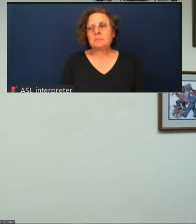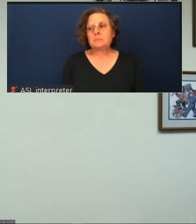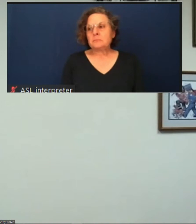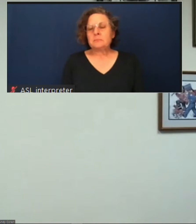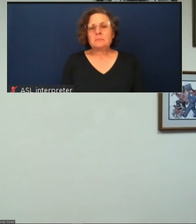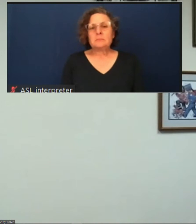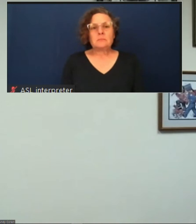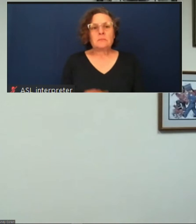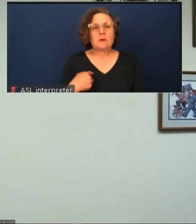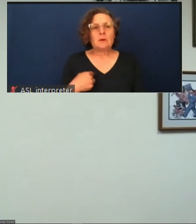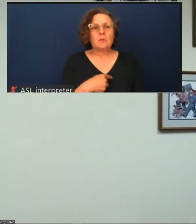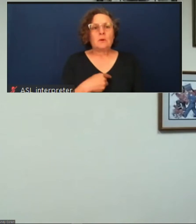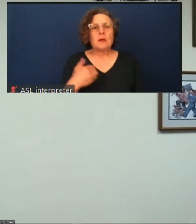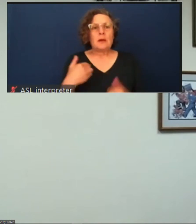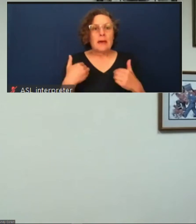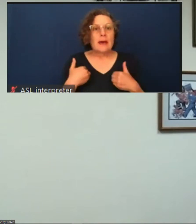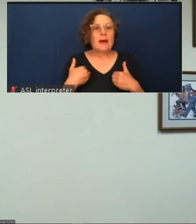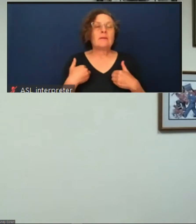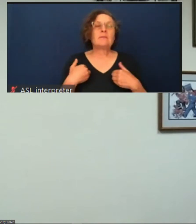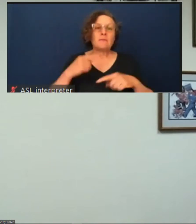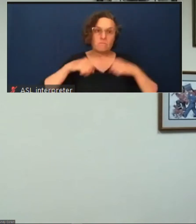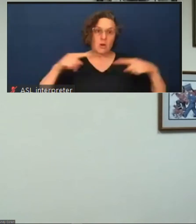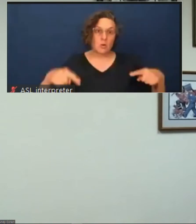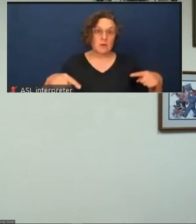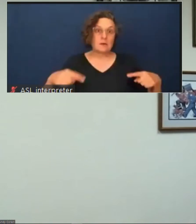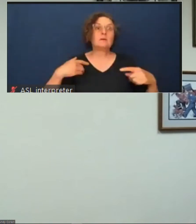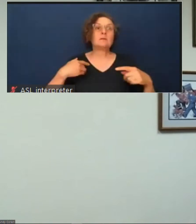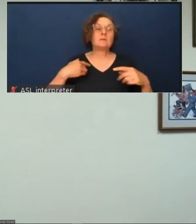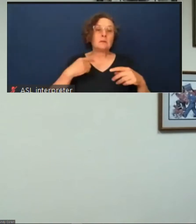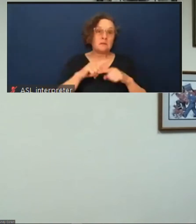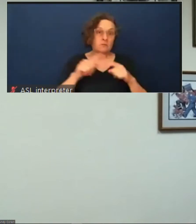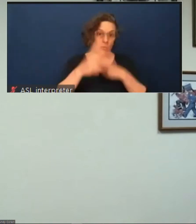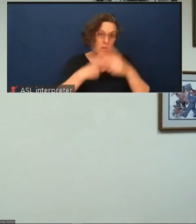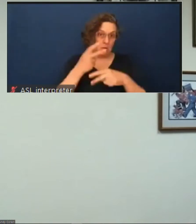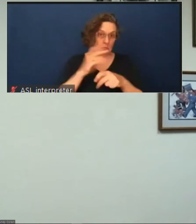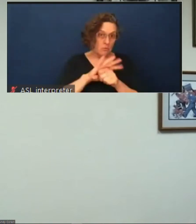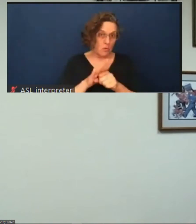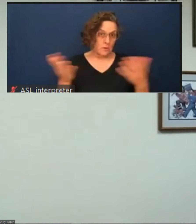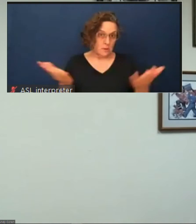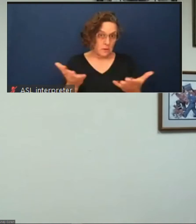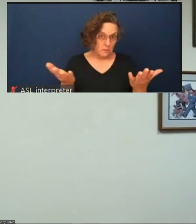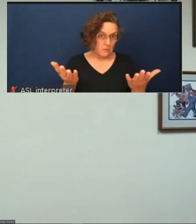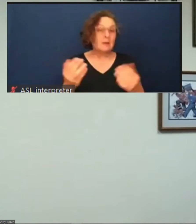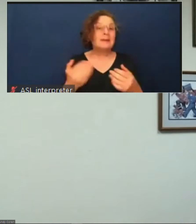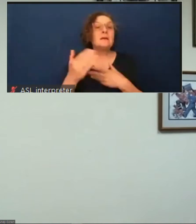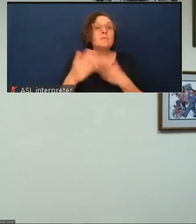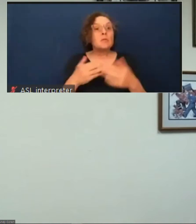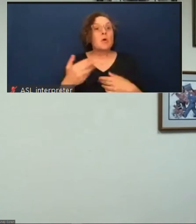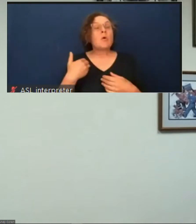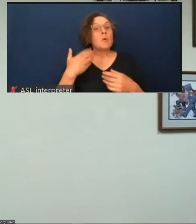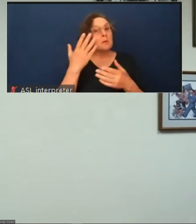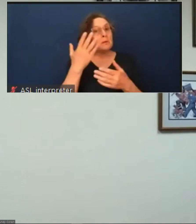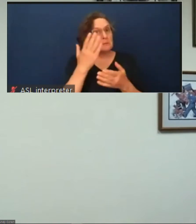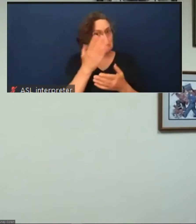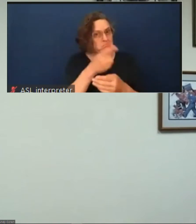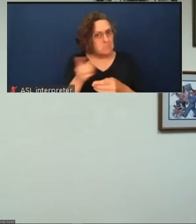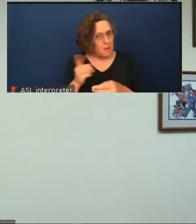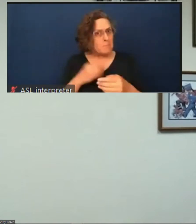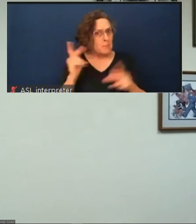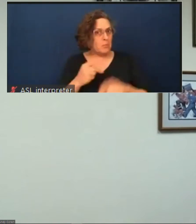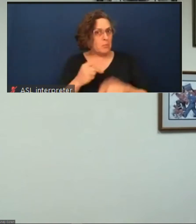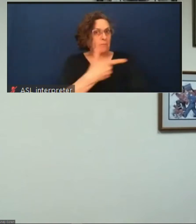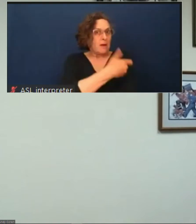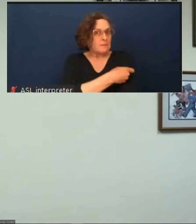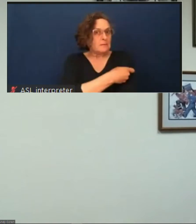So we have variants here, and even though we're partially vaccinated, there's a potential again for breakthrough. We have seen this in